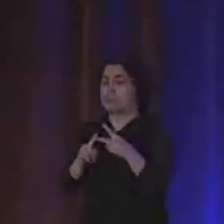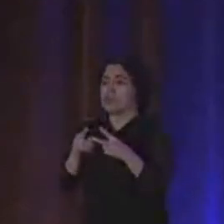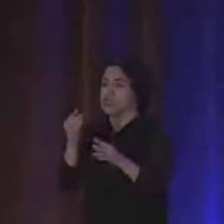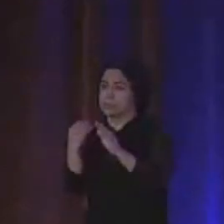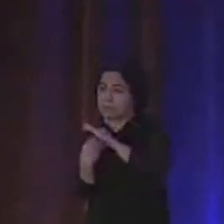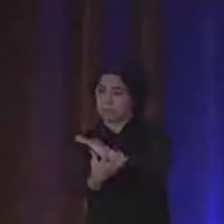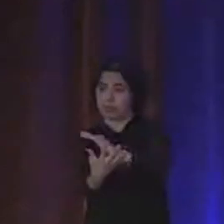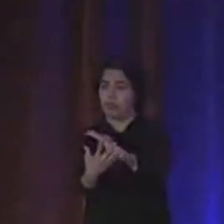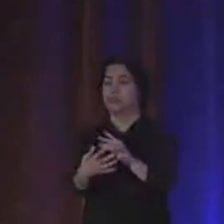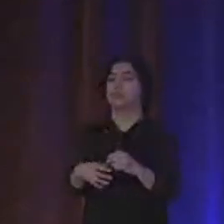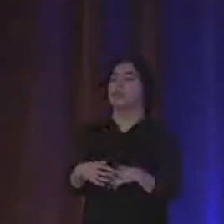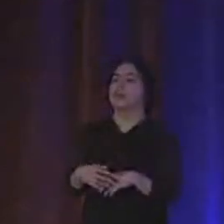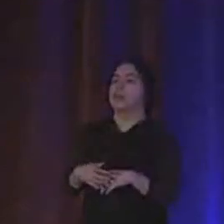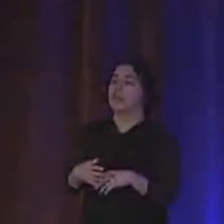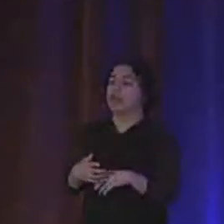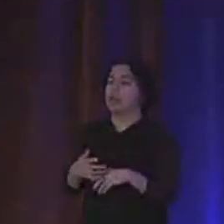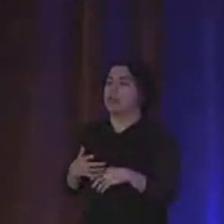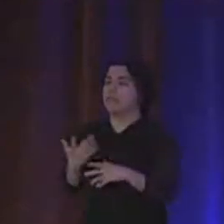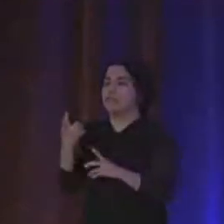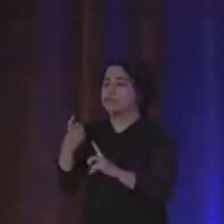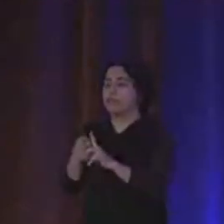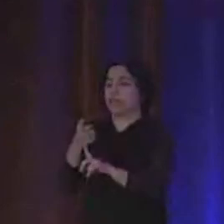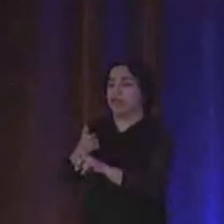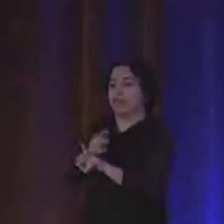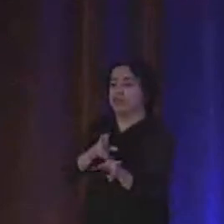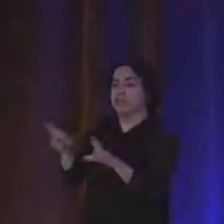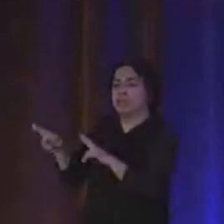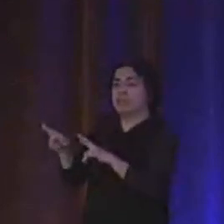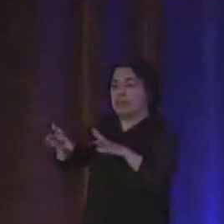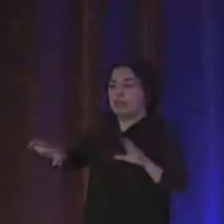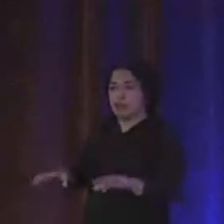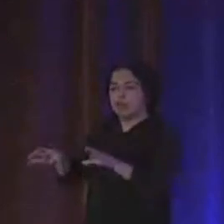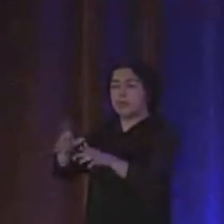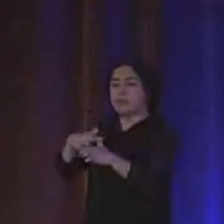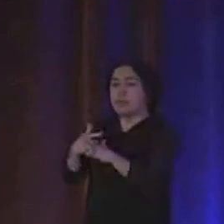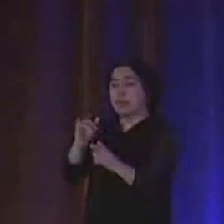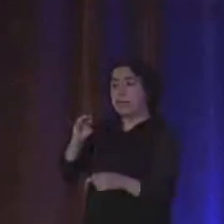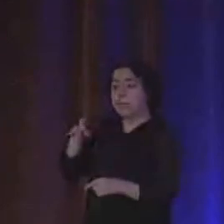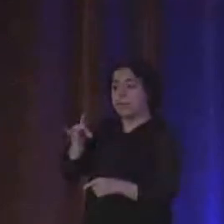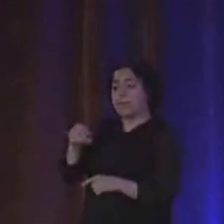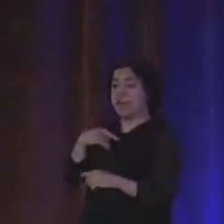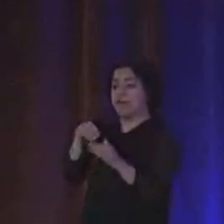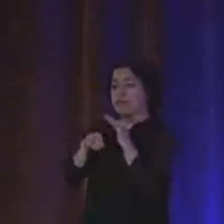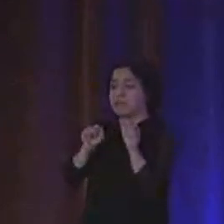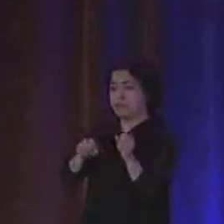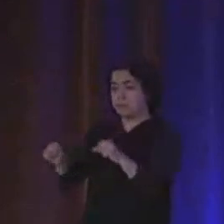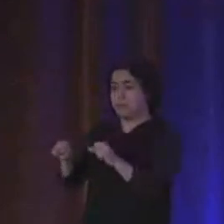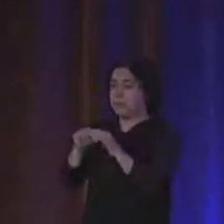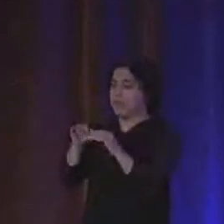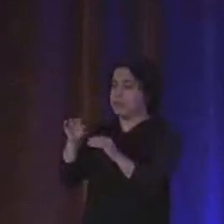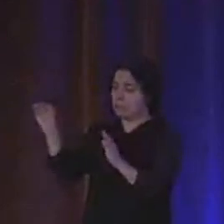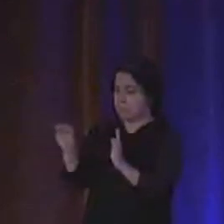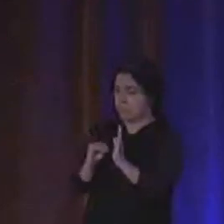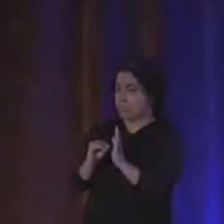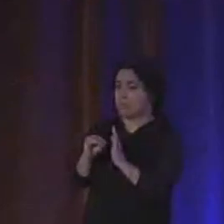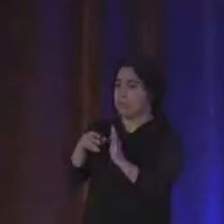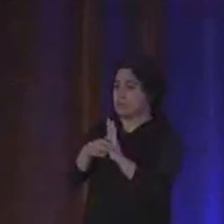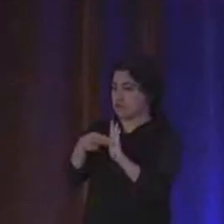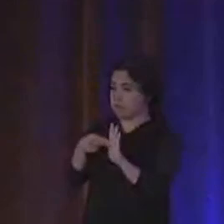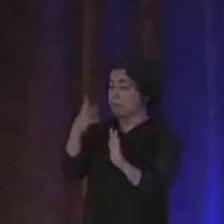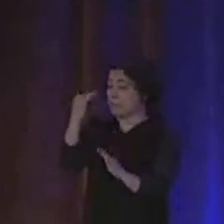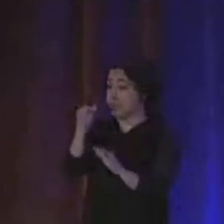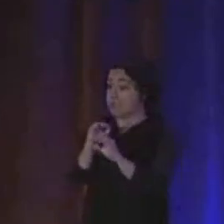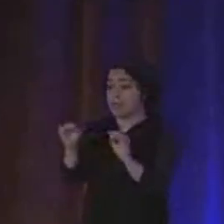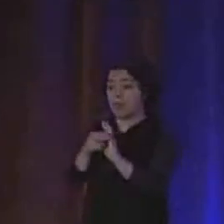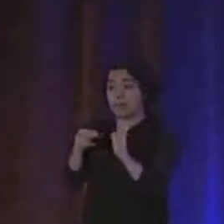and prevent the default action for now. And with the input, I have an accessible input in here when I've passed in a label, because no